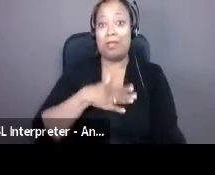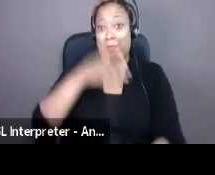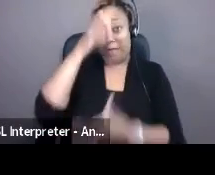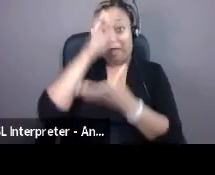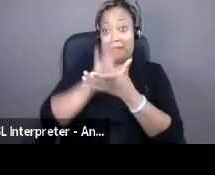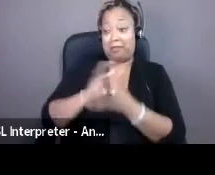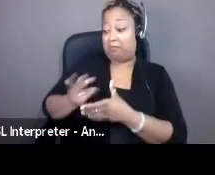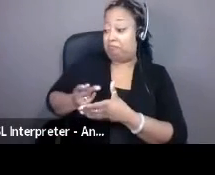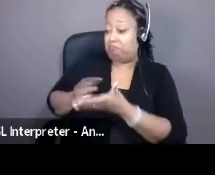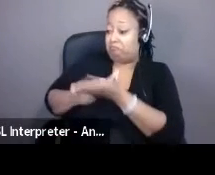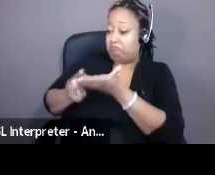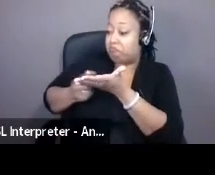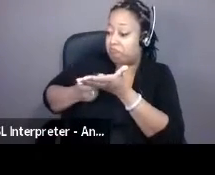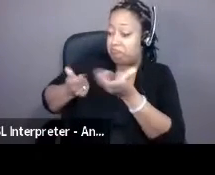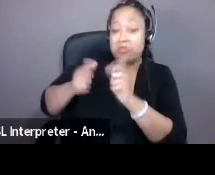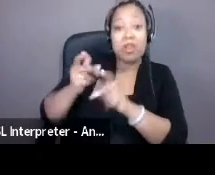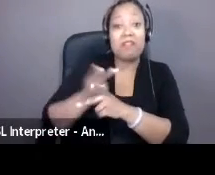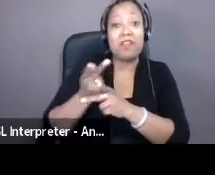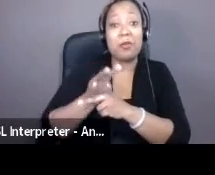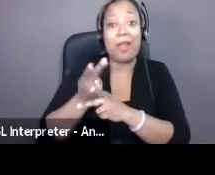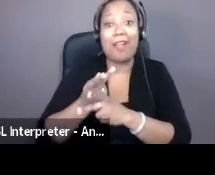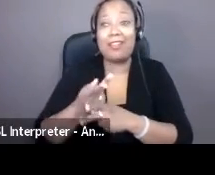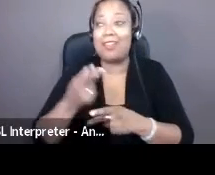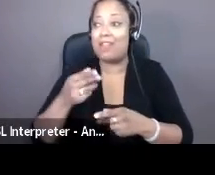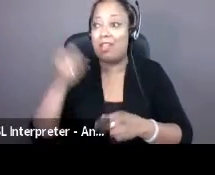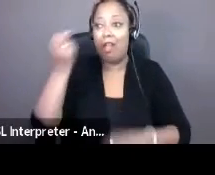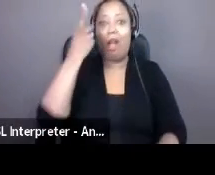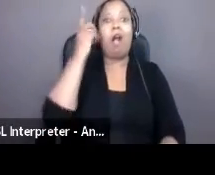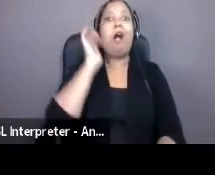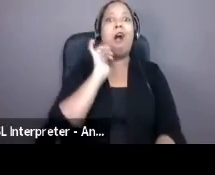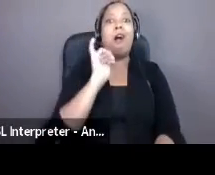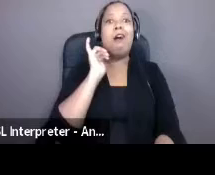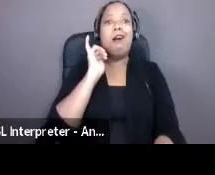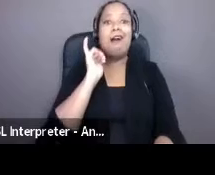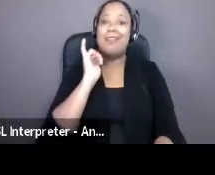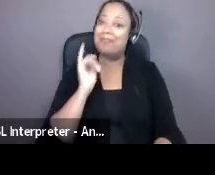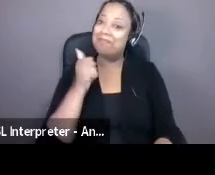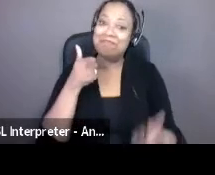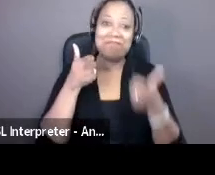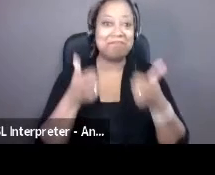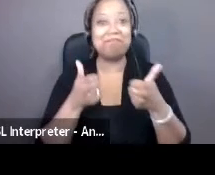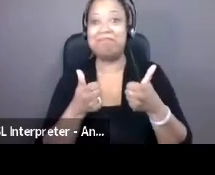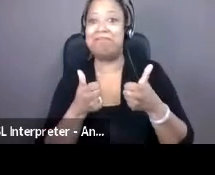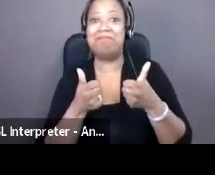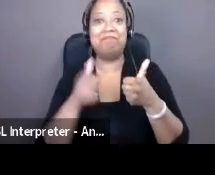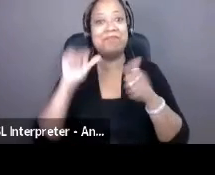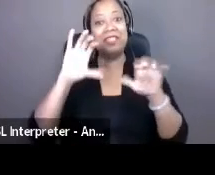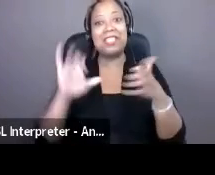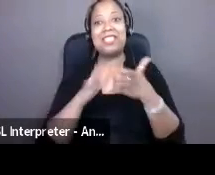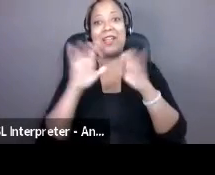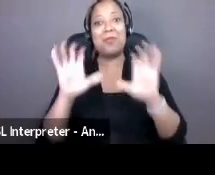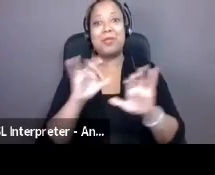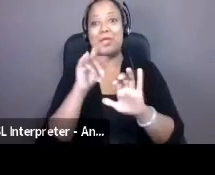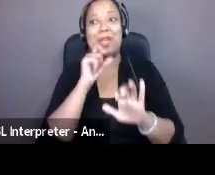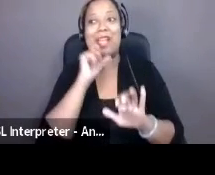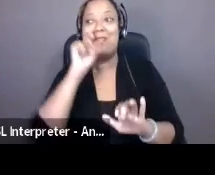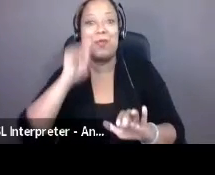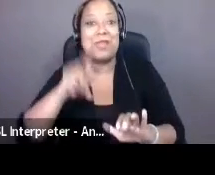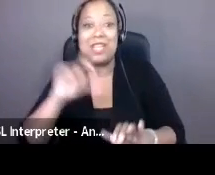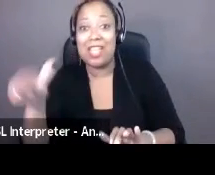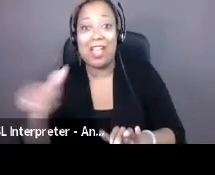kept figuring out a way, and once it clicked, we were like, all right, there you go. This is how we're going to do it. Don't really need the other